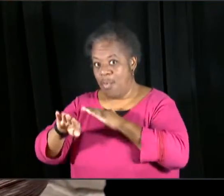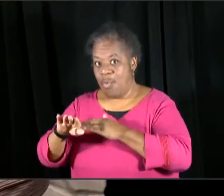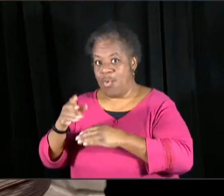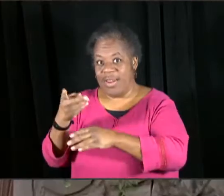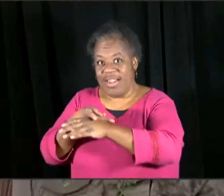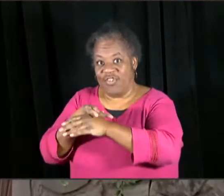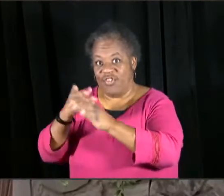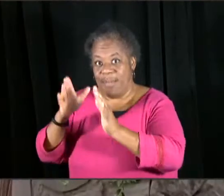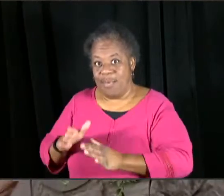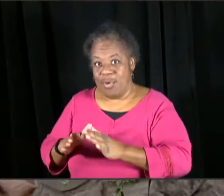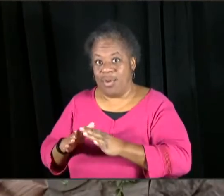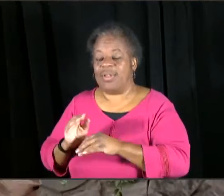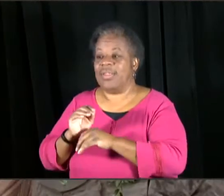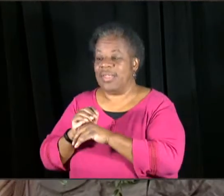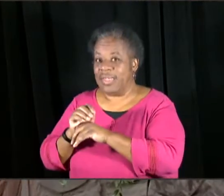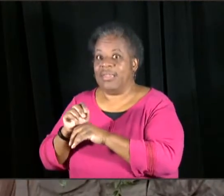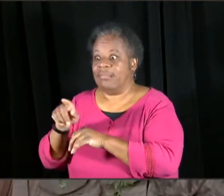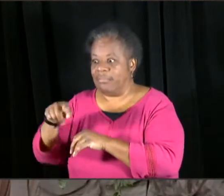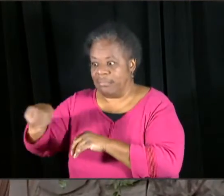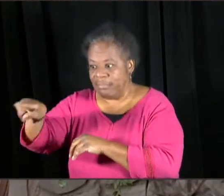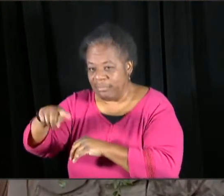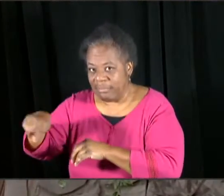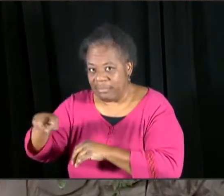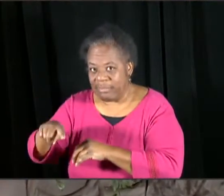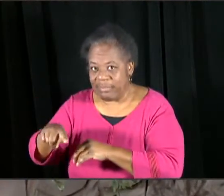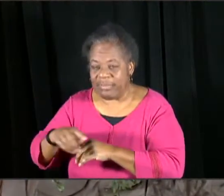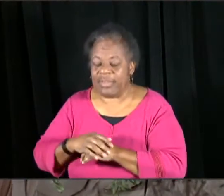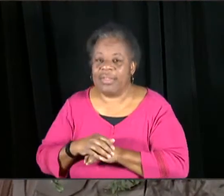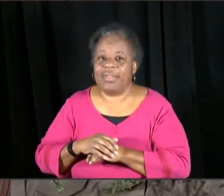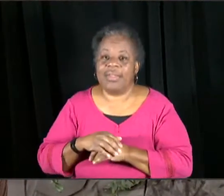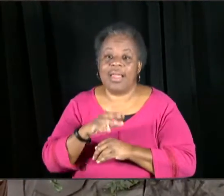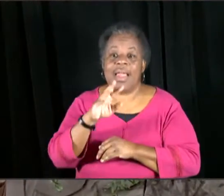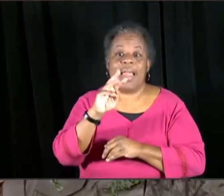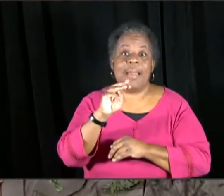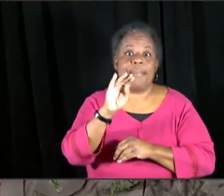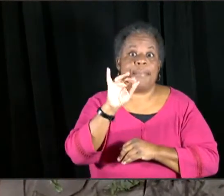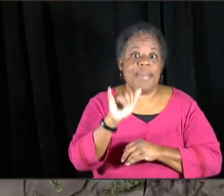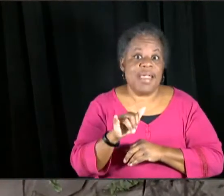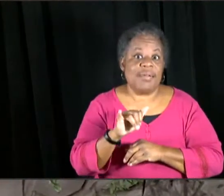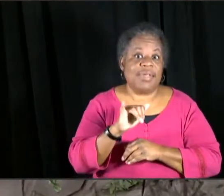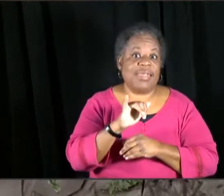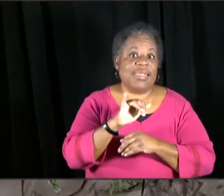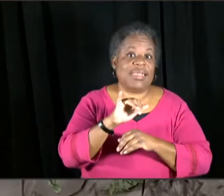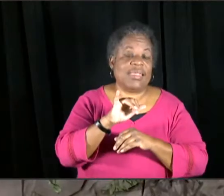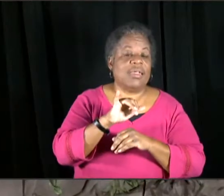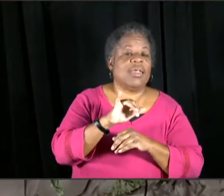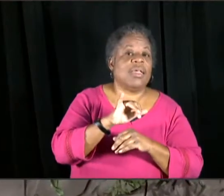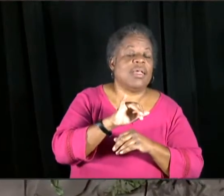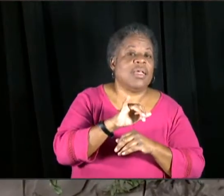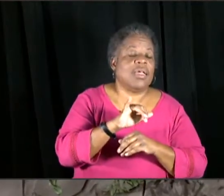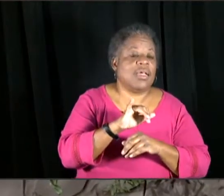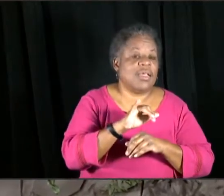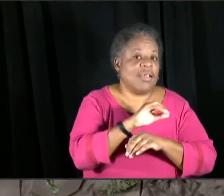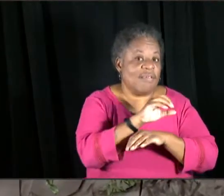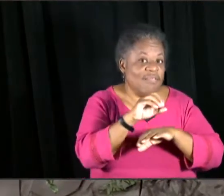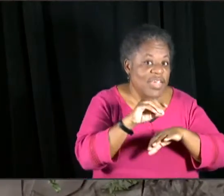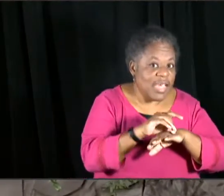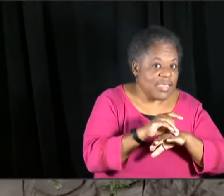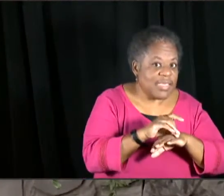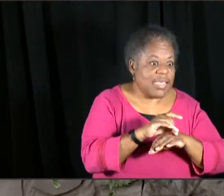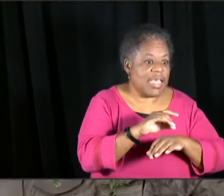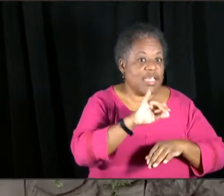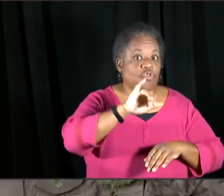hills. Mary's fiancé Joseph is a descendant of this David. And so they return